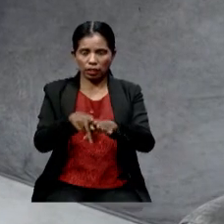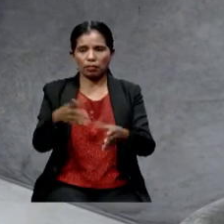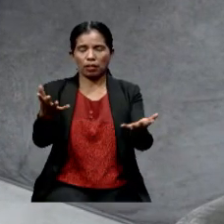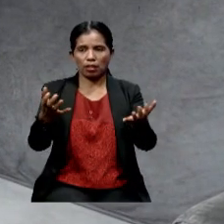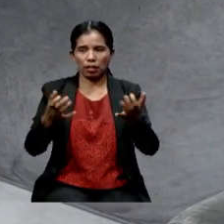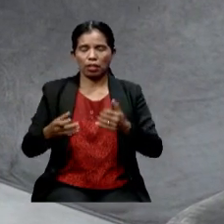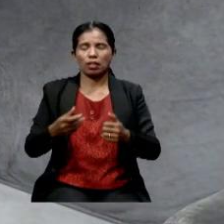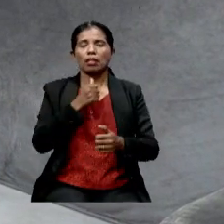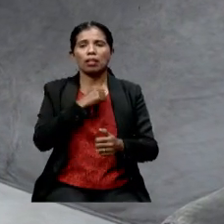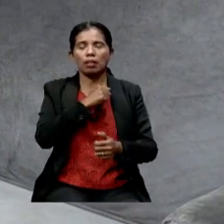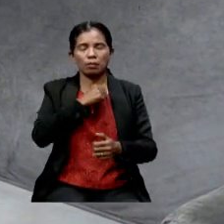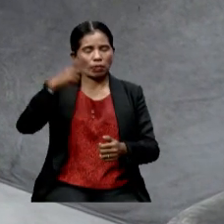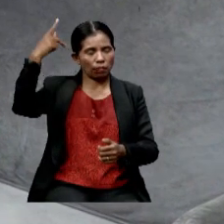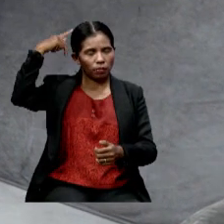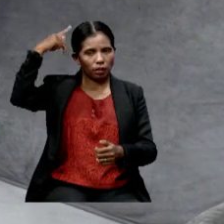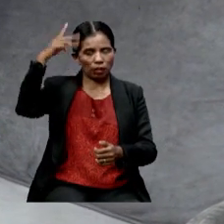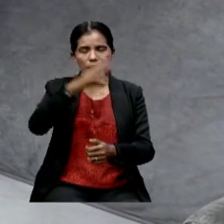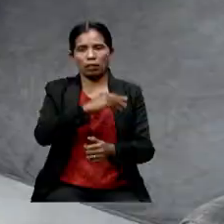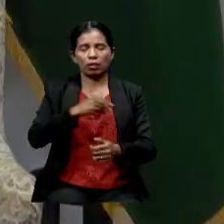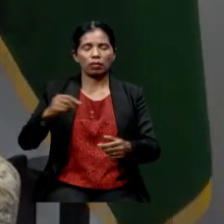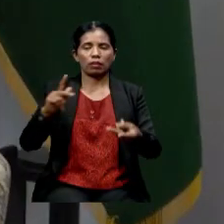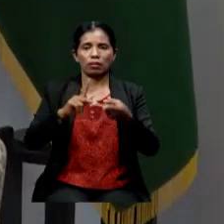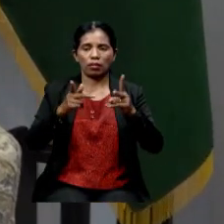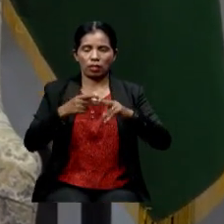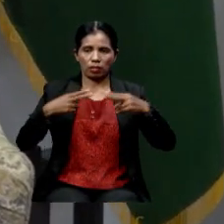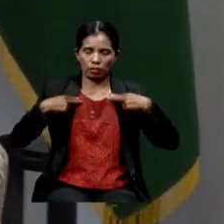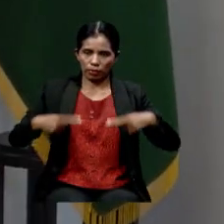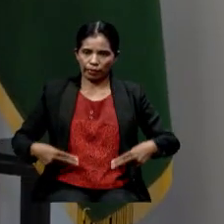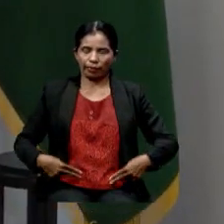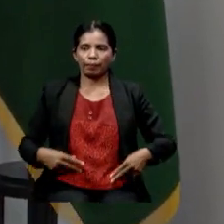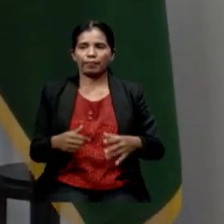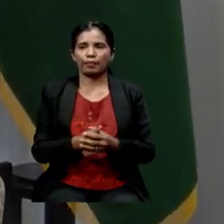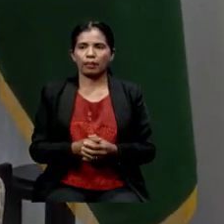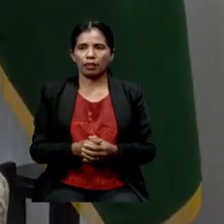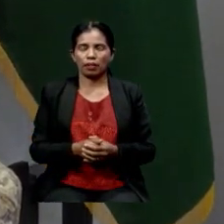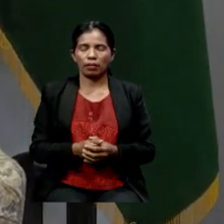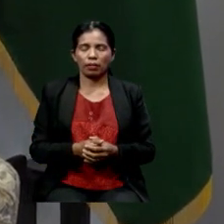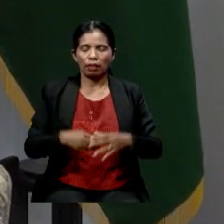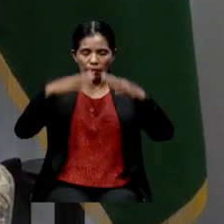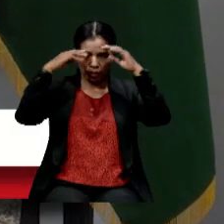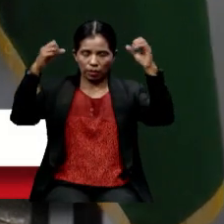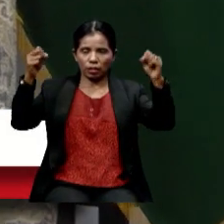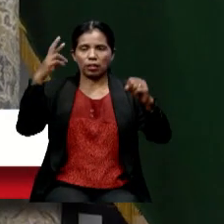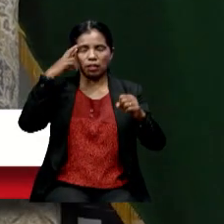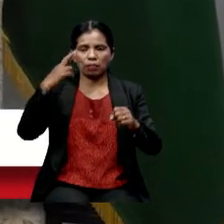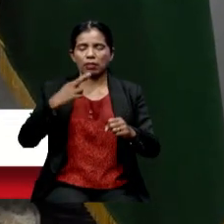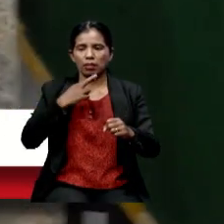amu papanian kono ba fraternidade umana. Presiden Ramos Horta has